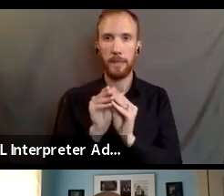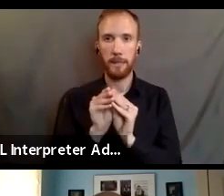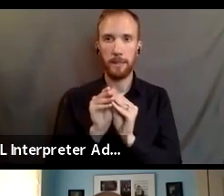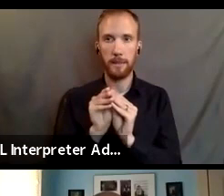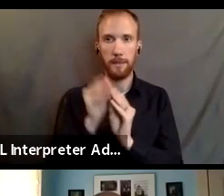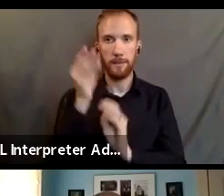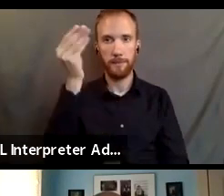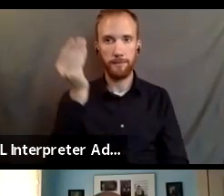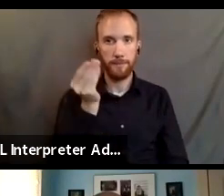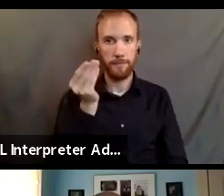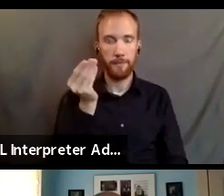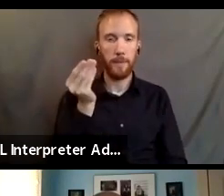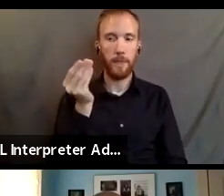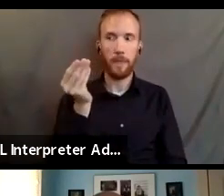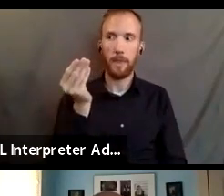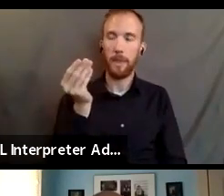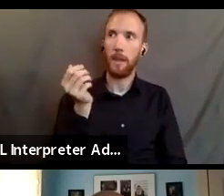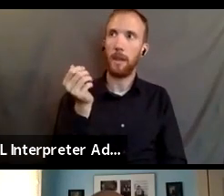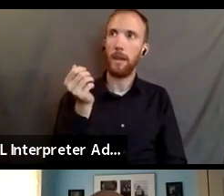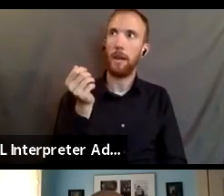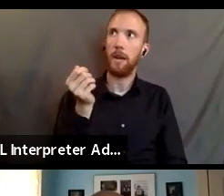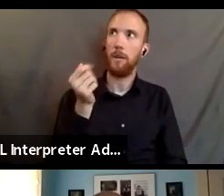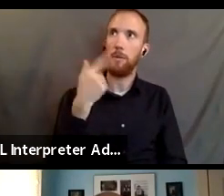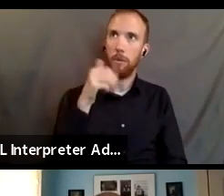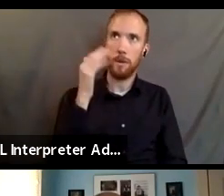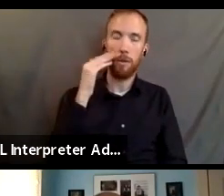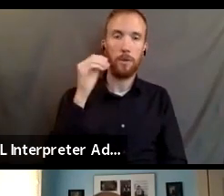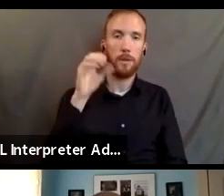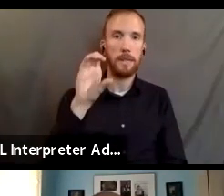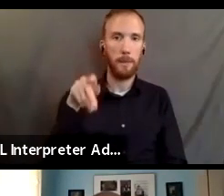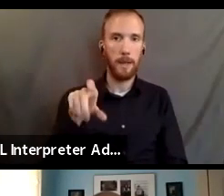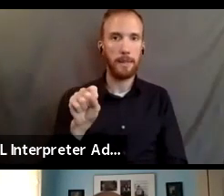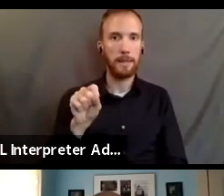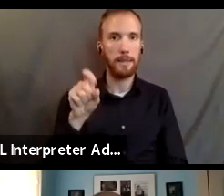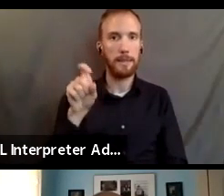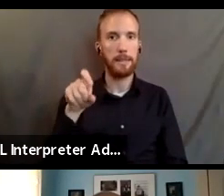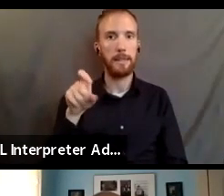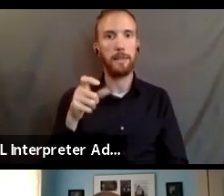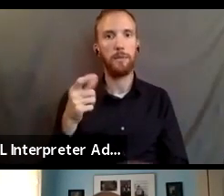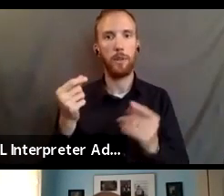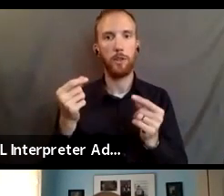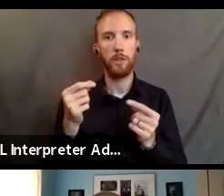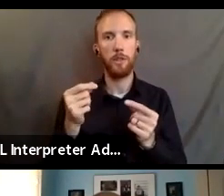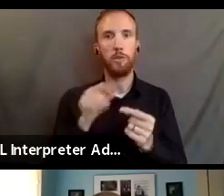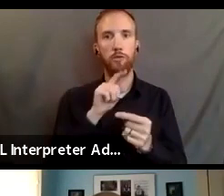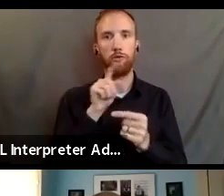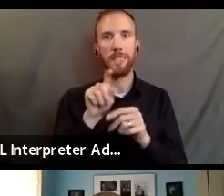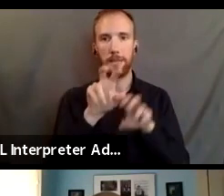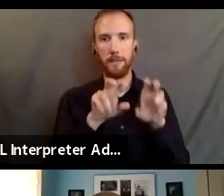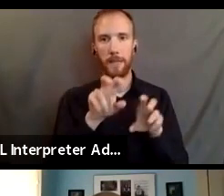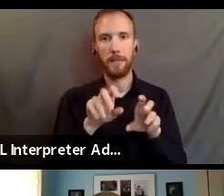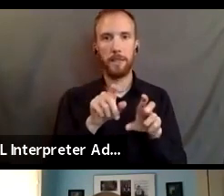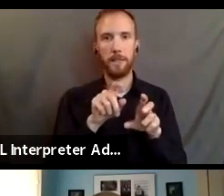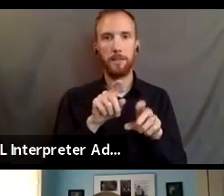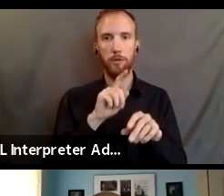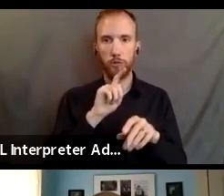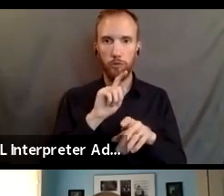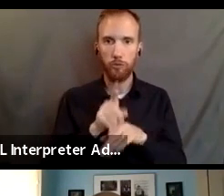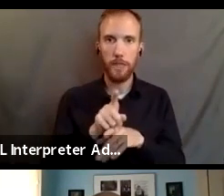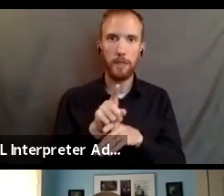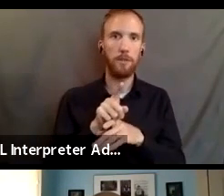um cps has a need to invest in real restorative and transported transformative